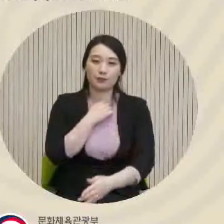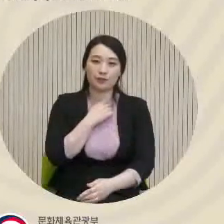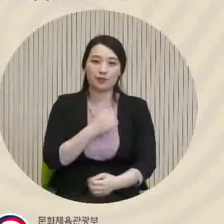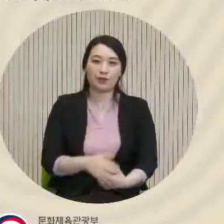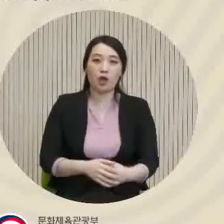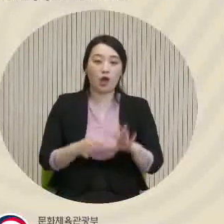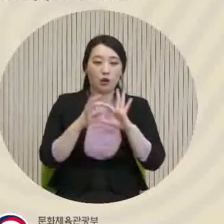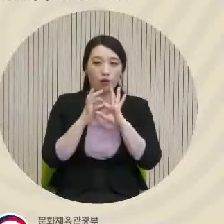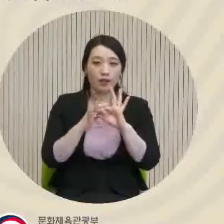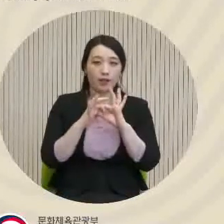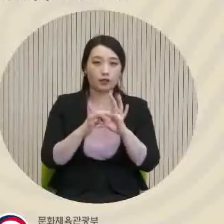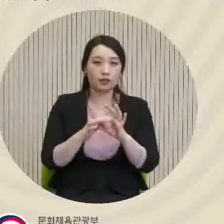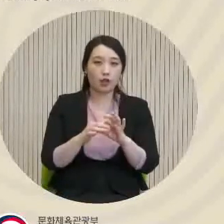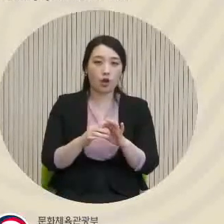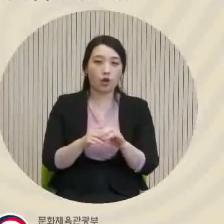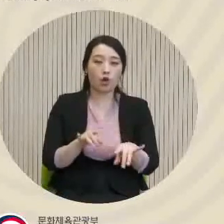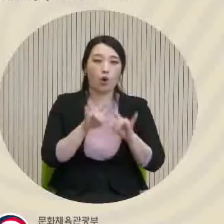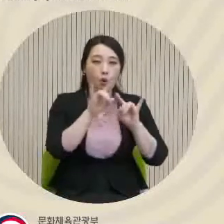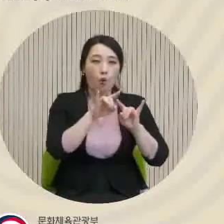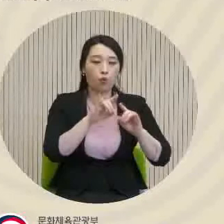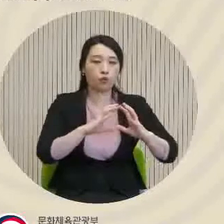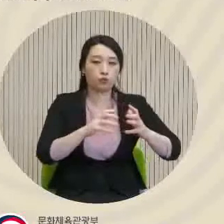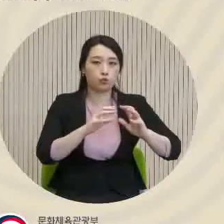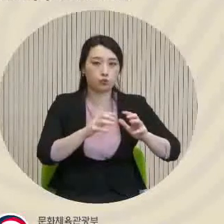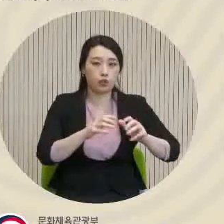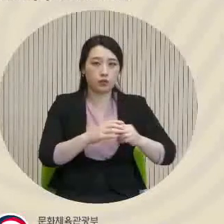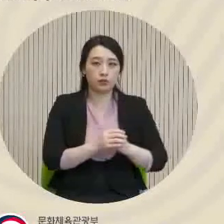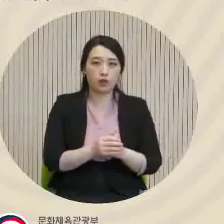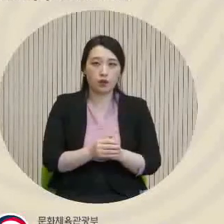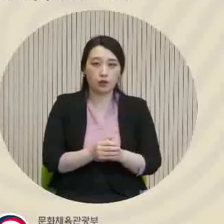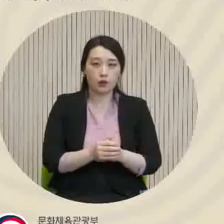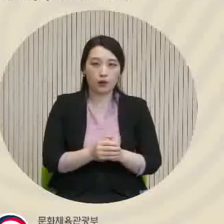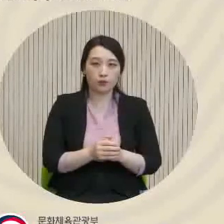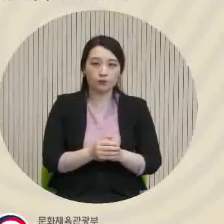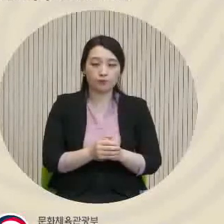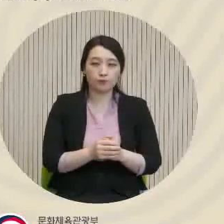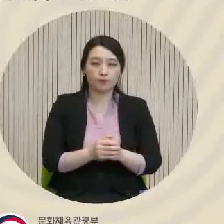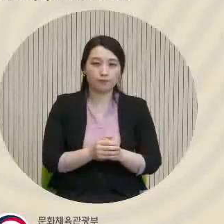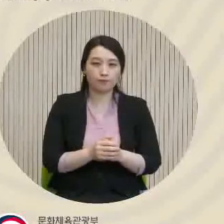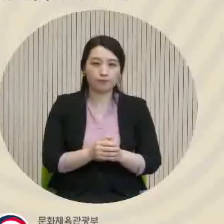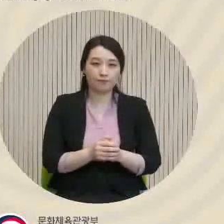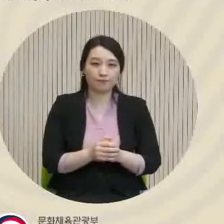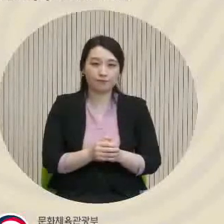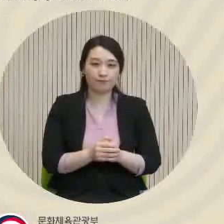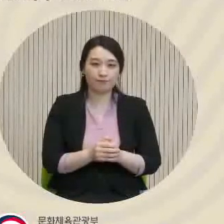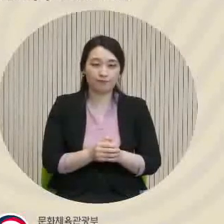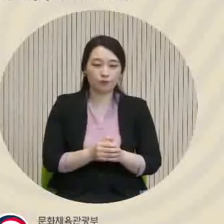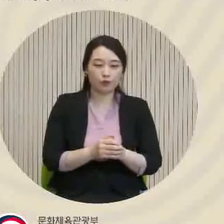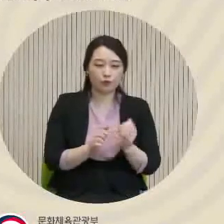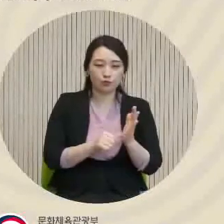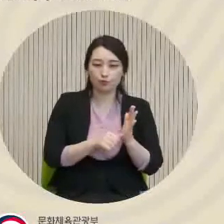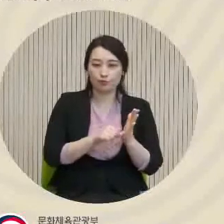destroy the barriers between the two that hampered the conversion of the two.